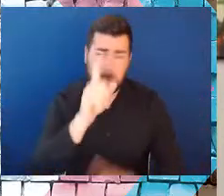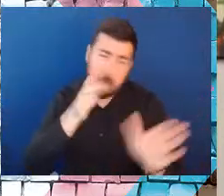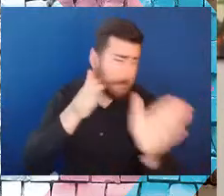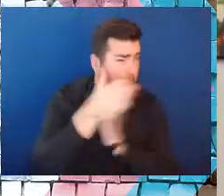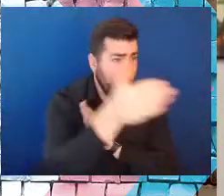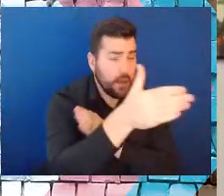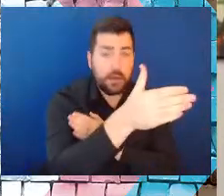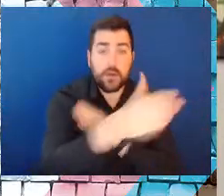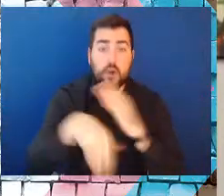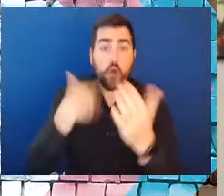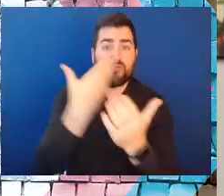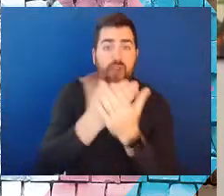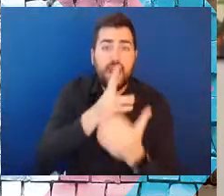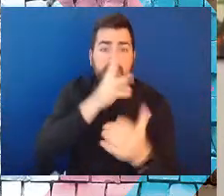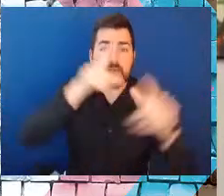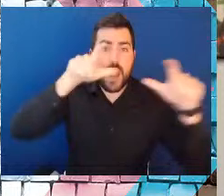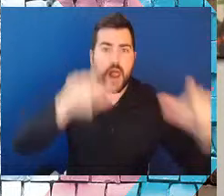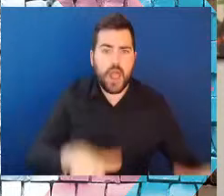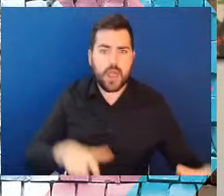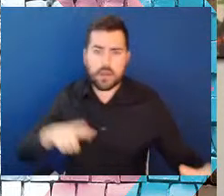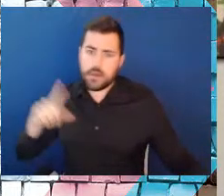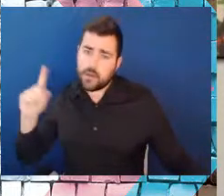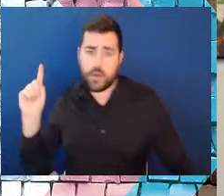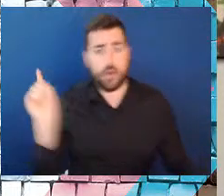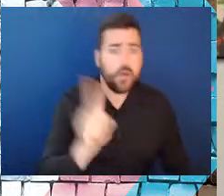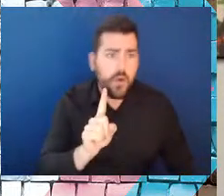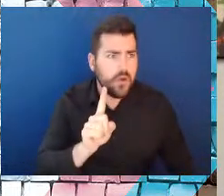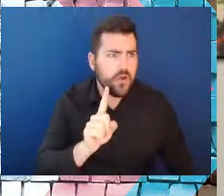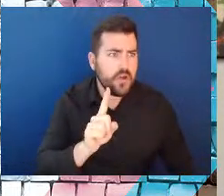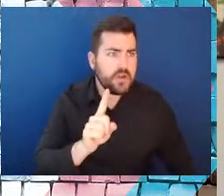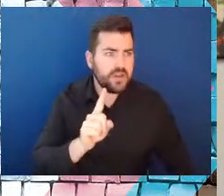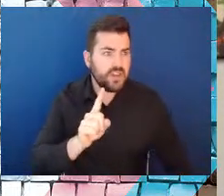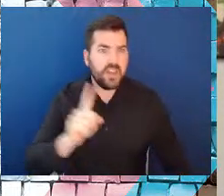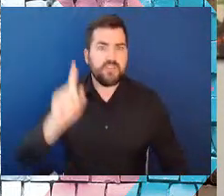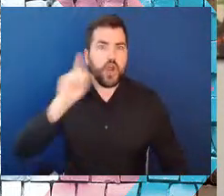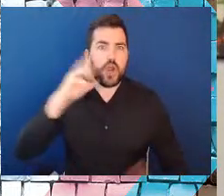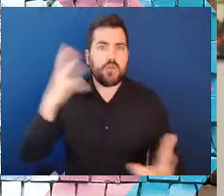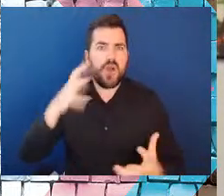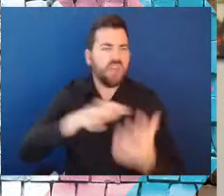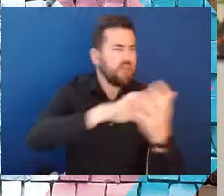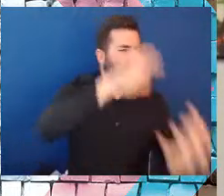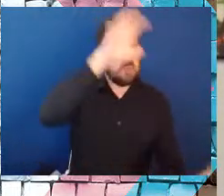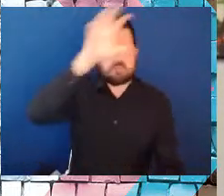And when he got to the lake, you know what the alligator's doing. Start your chops. Jump, jump.